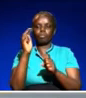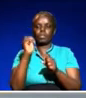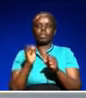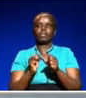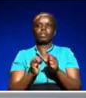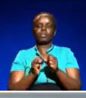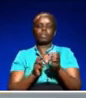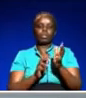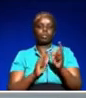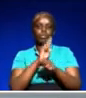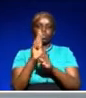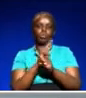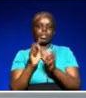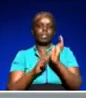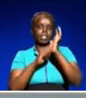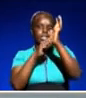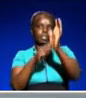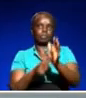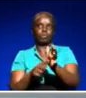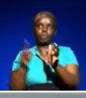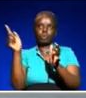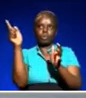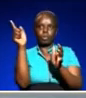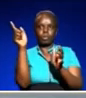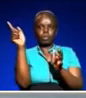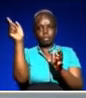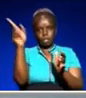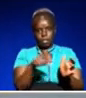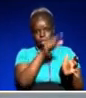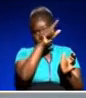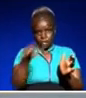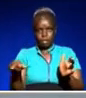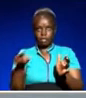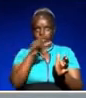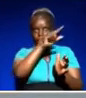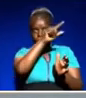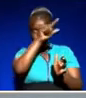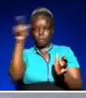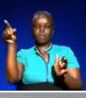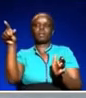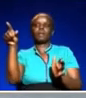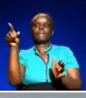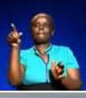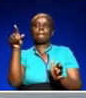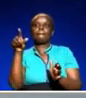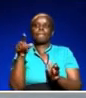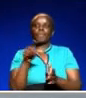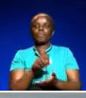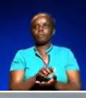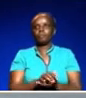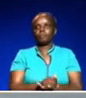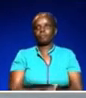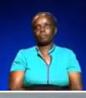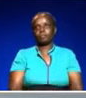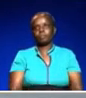with the symbol X bar. You write an X and a bar on top of